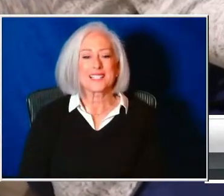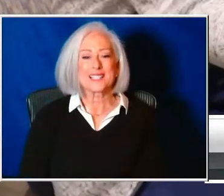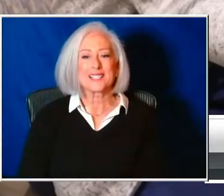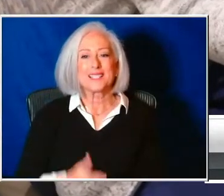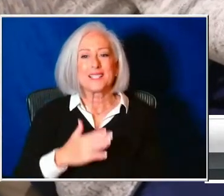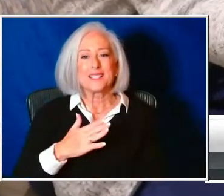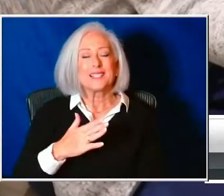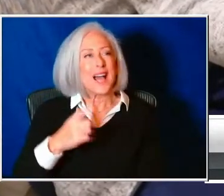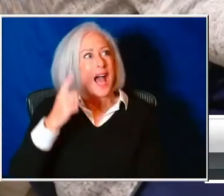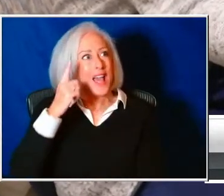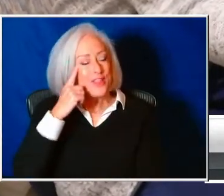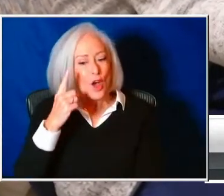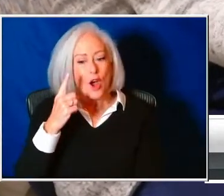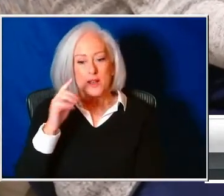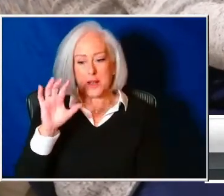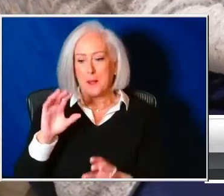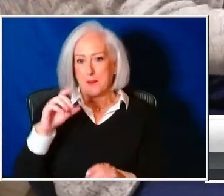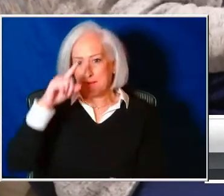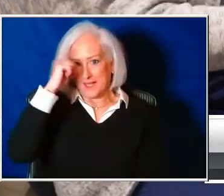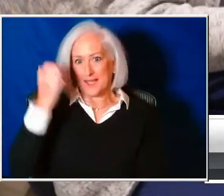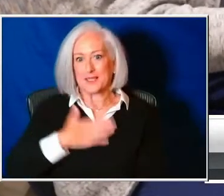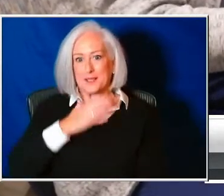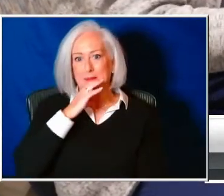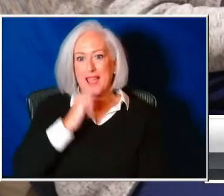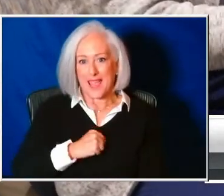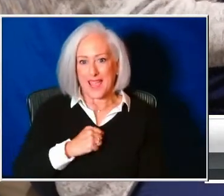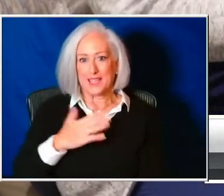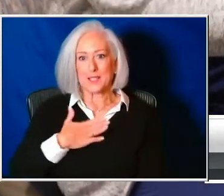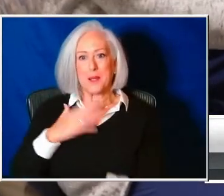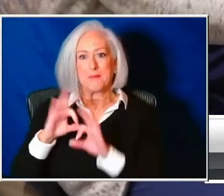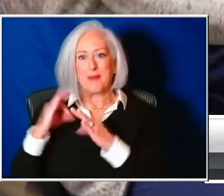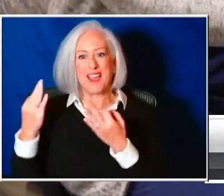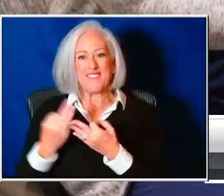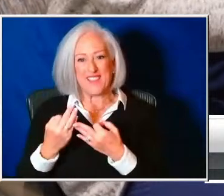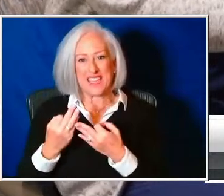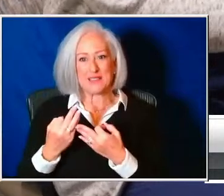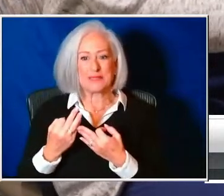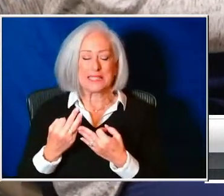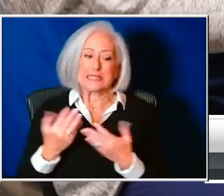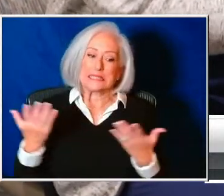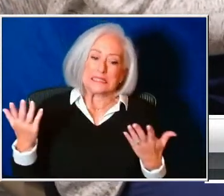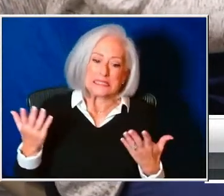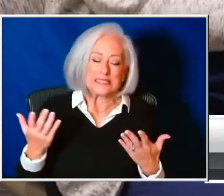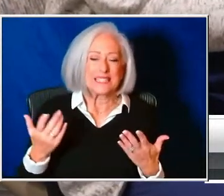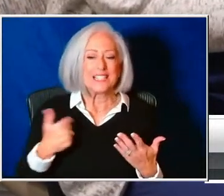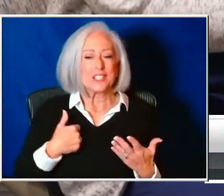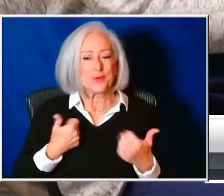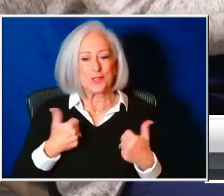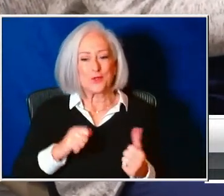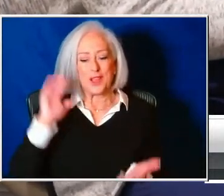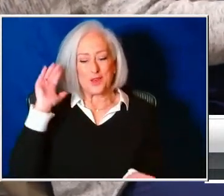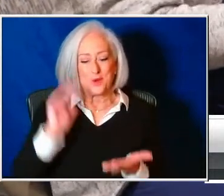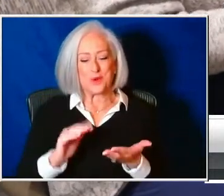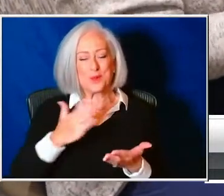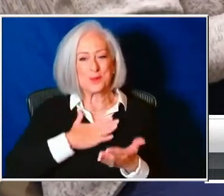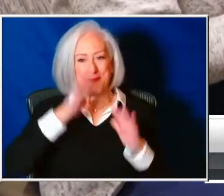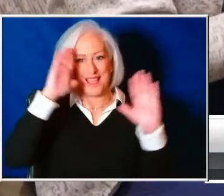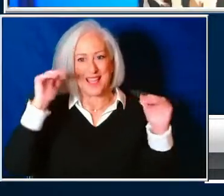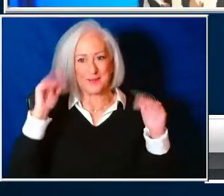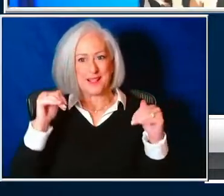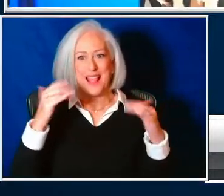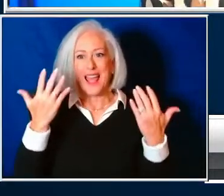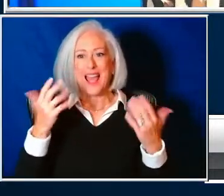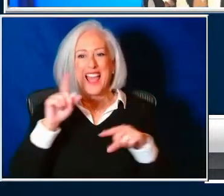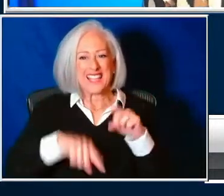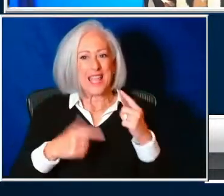against me because of my age. Tell them. This is what she told me. She was trying to temper my expectations. Wait till I call my husband. This is going to be so